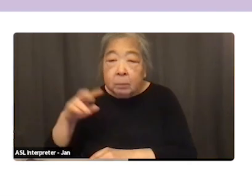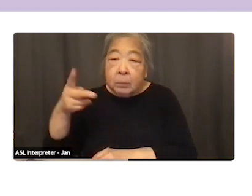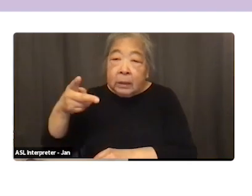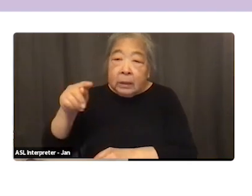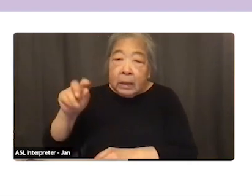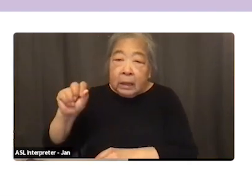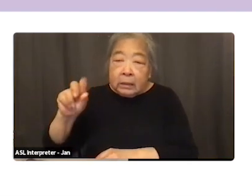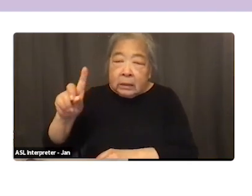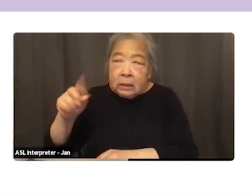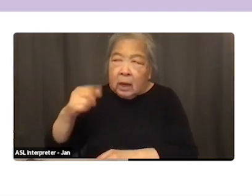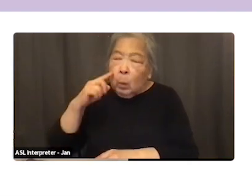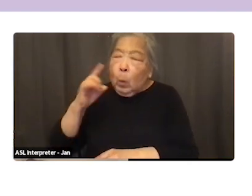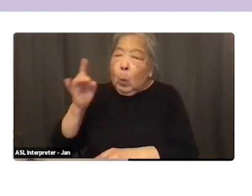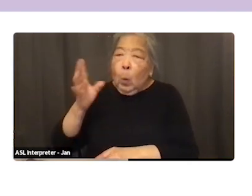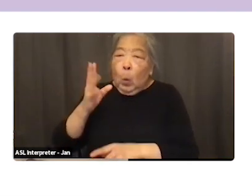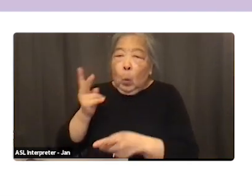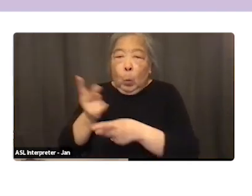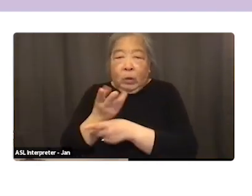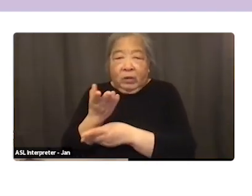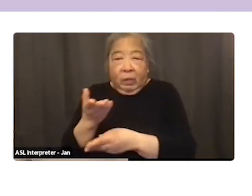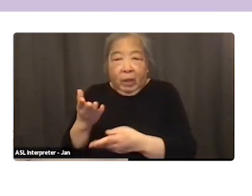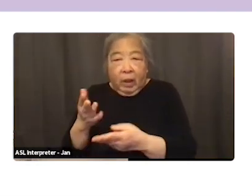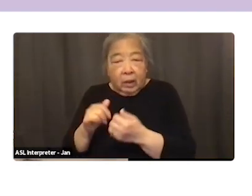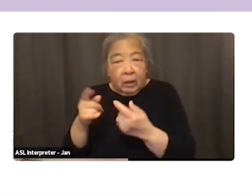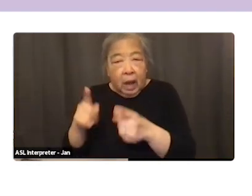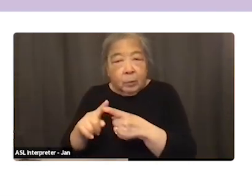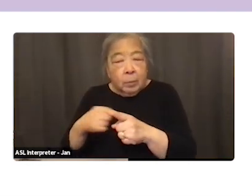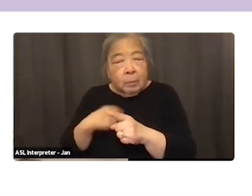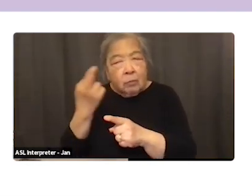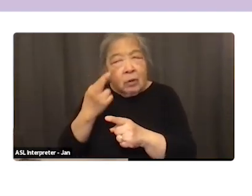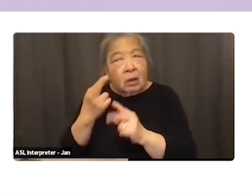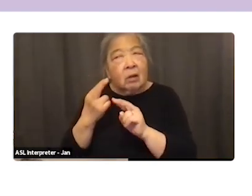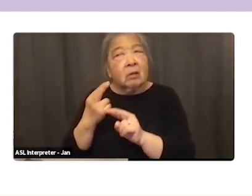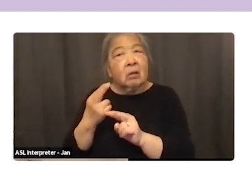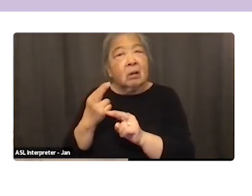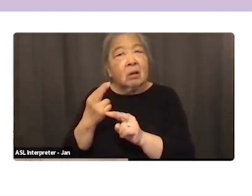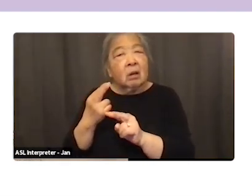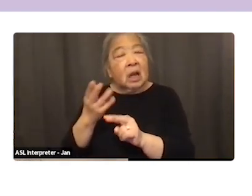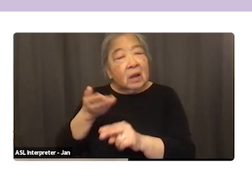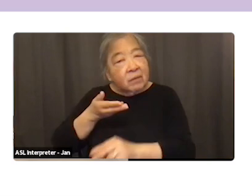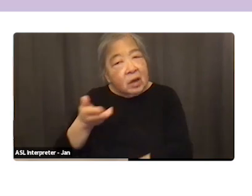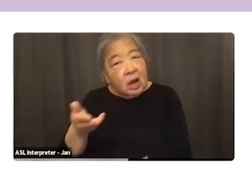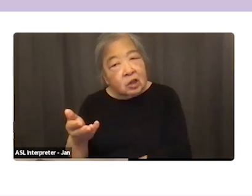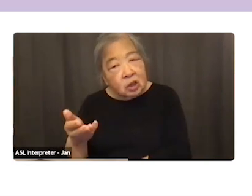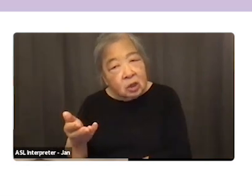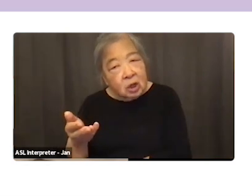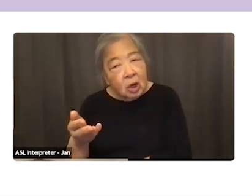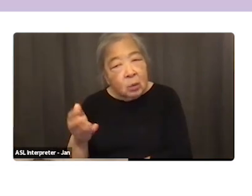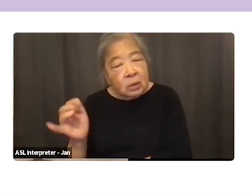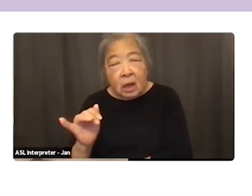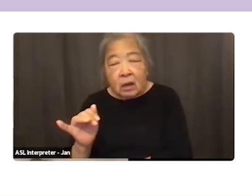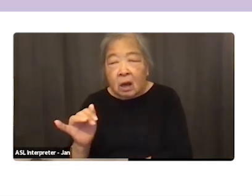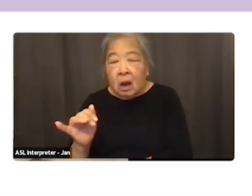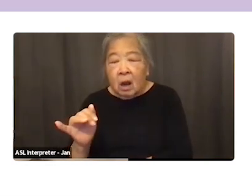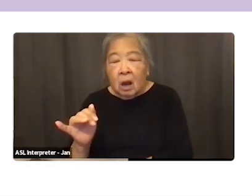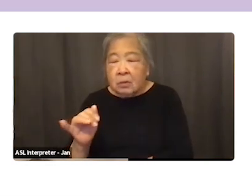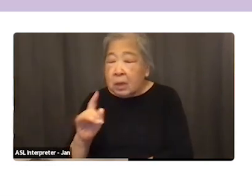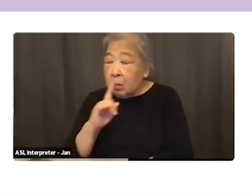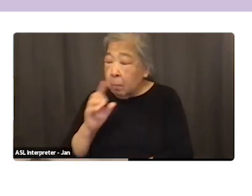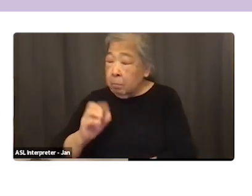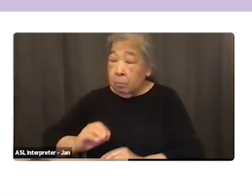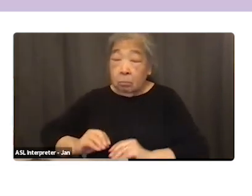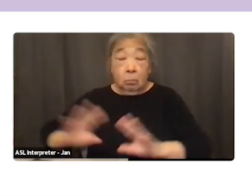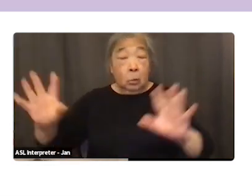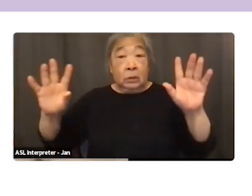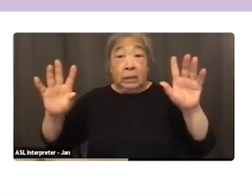I realized now that it was an invitation, the beginning of a real, like, neon sign invitation from the